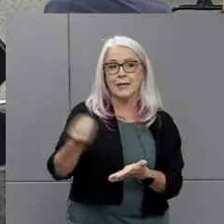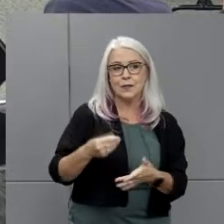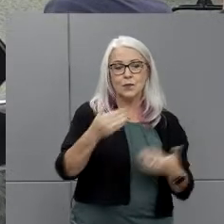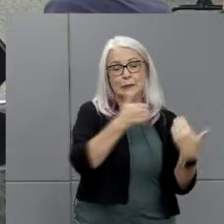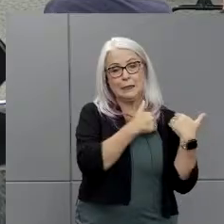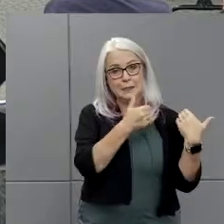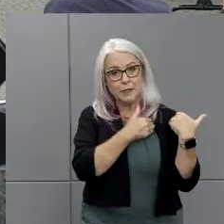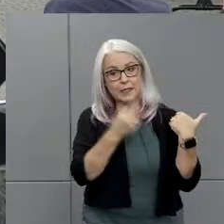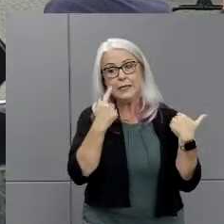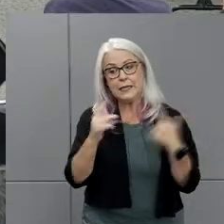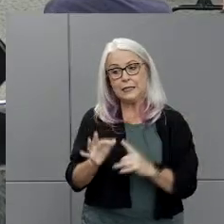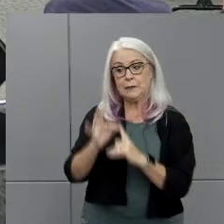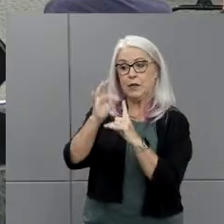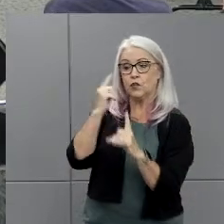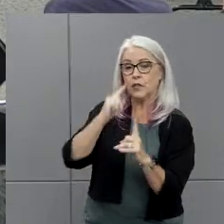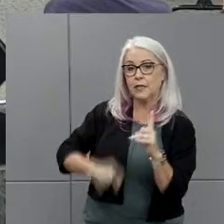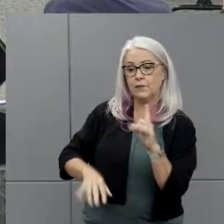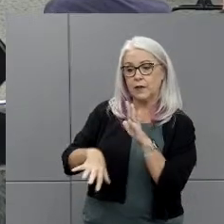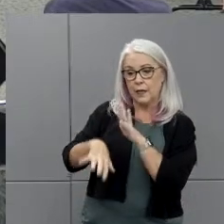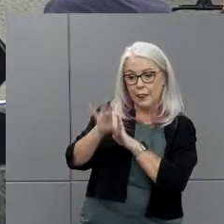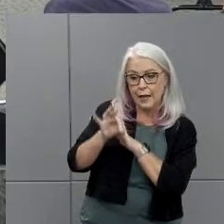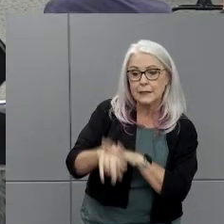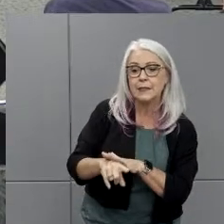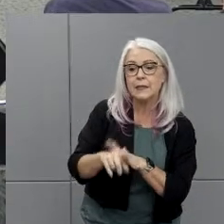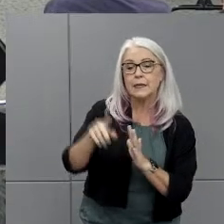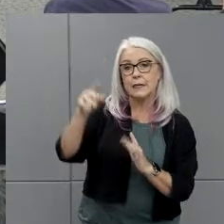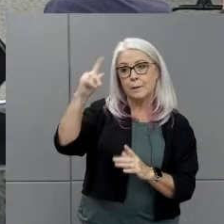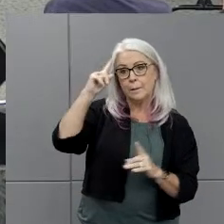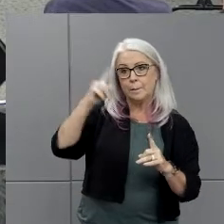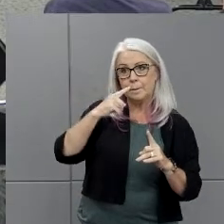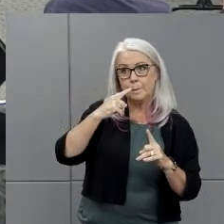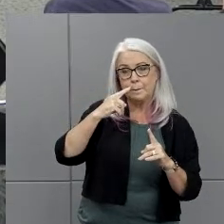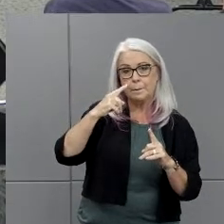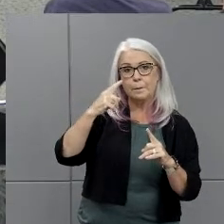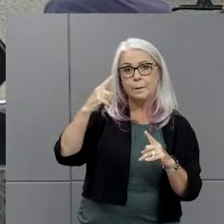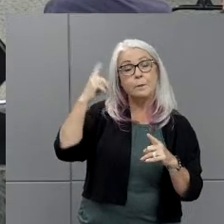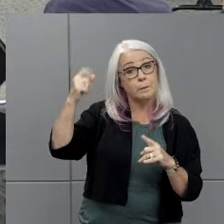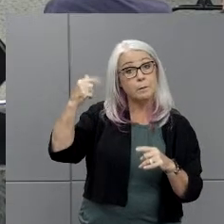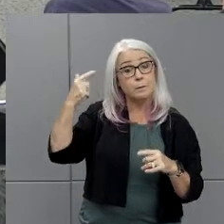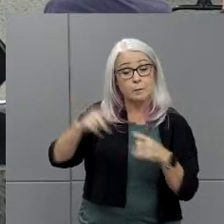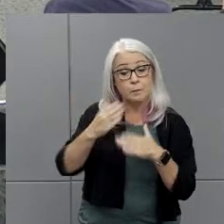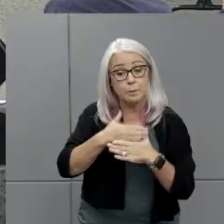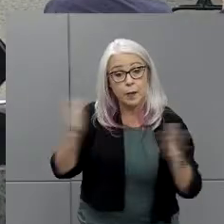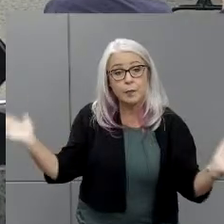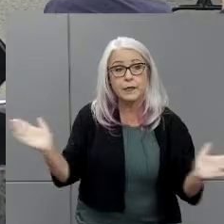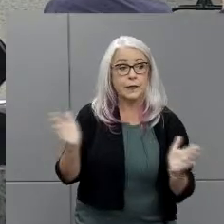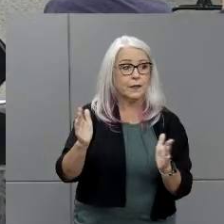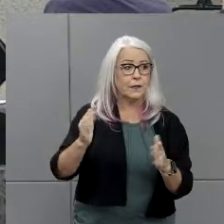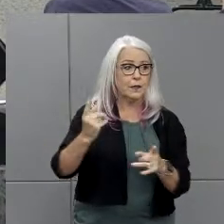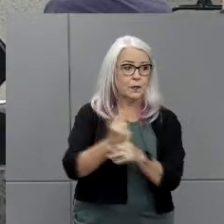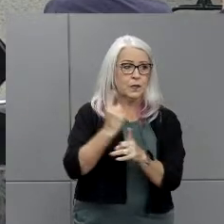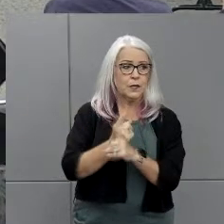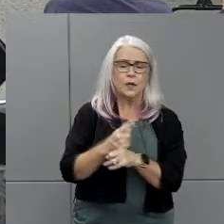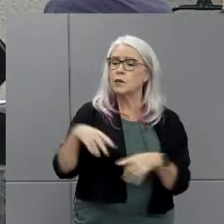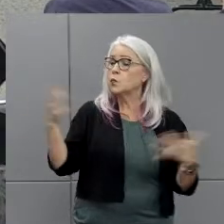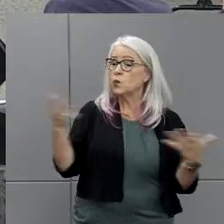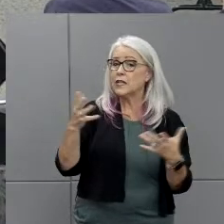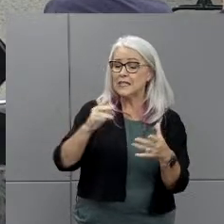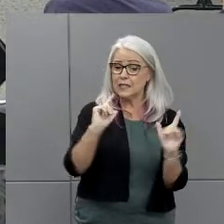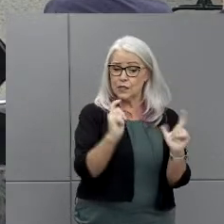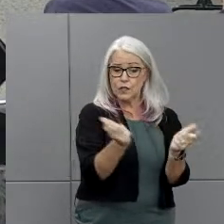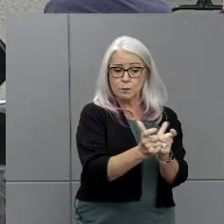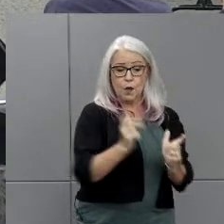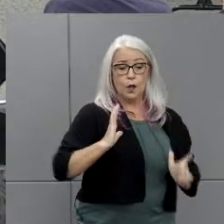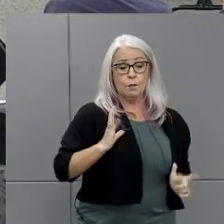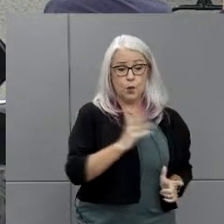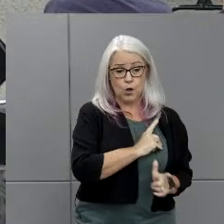board, especially when they're an elected public official. It's indeed, the chair can make motions from the chair. Define small board. This